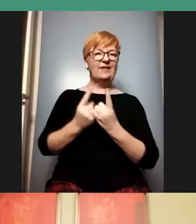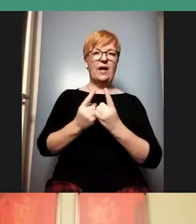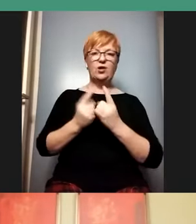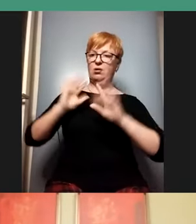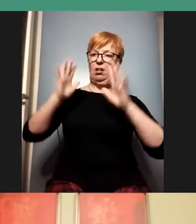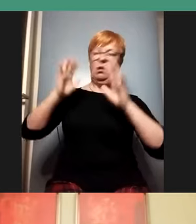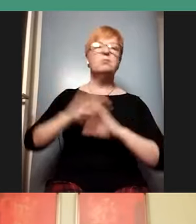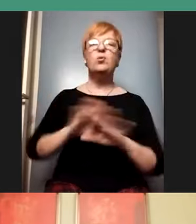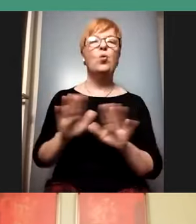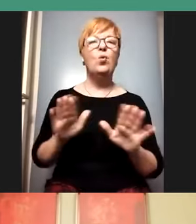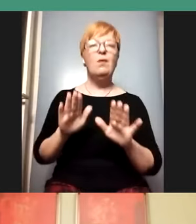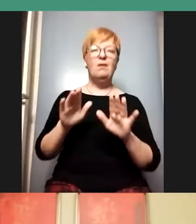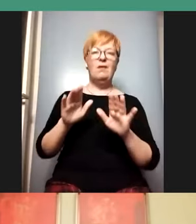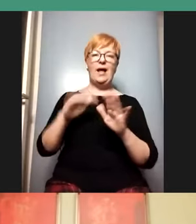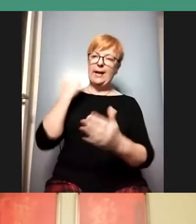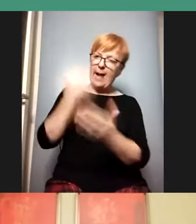really, you know, to claim